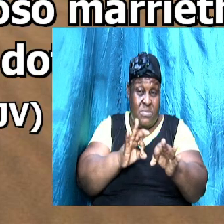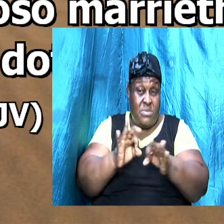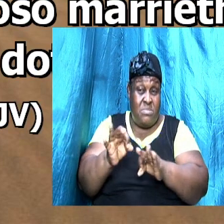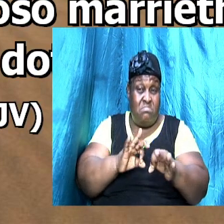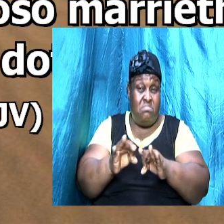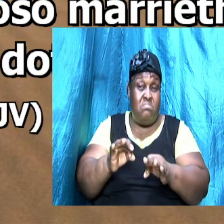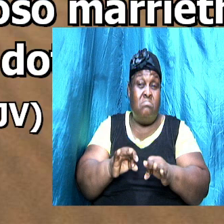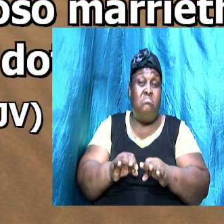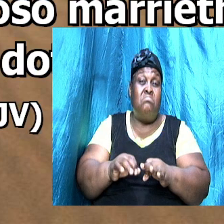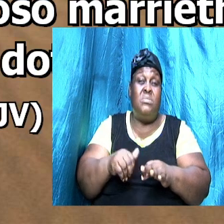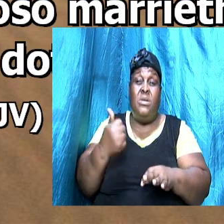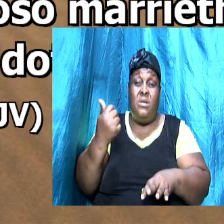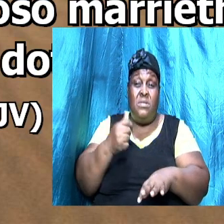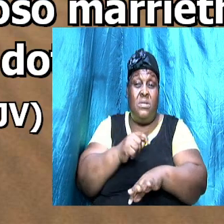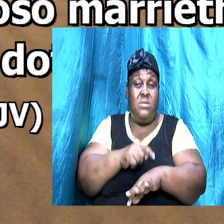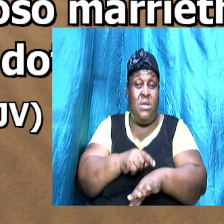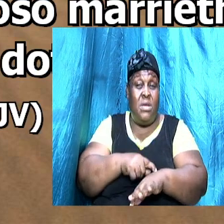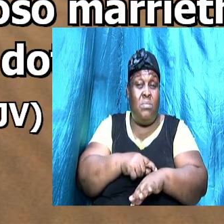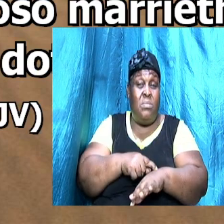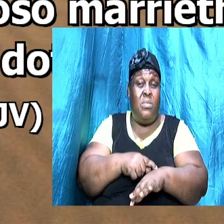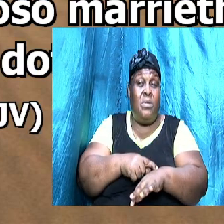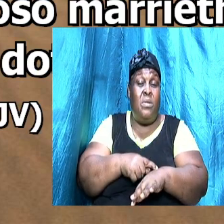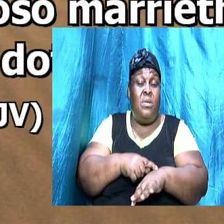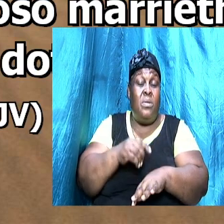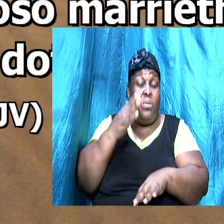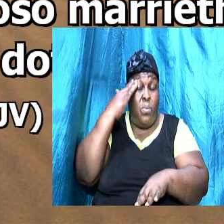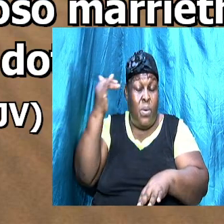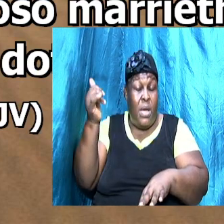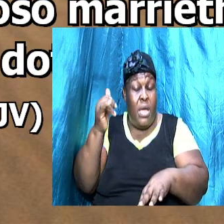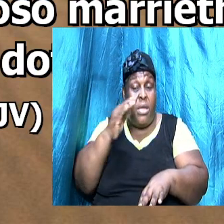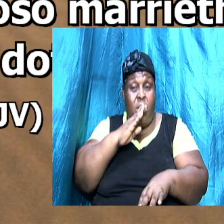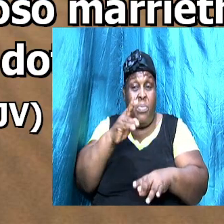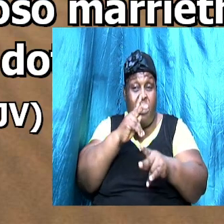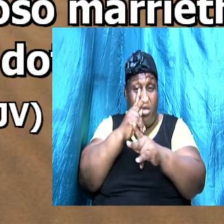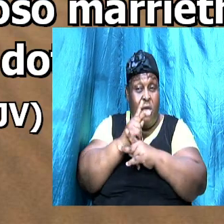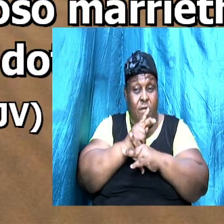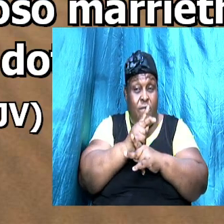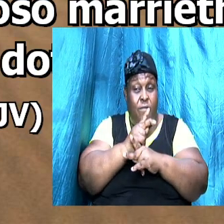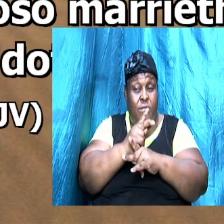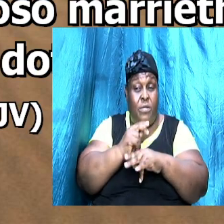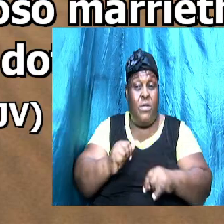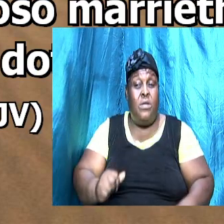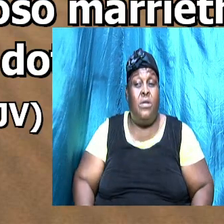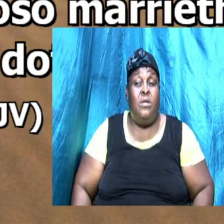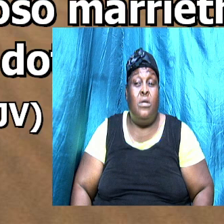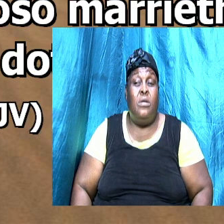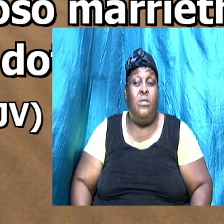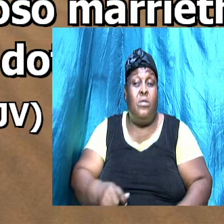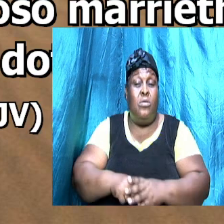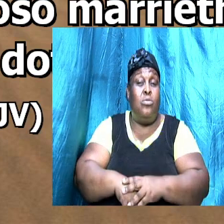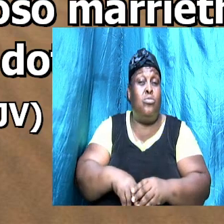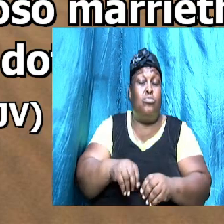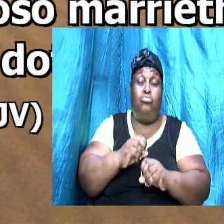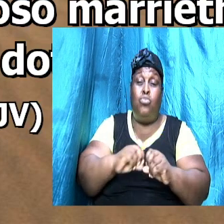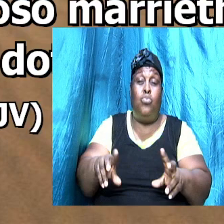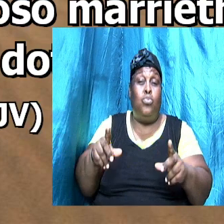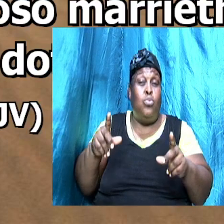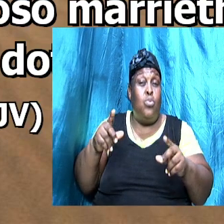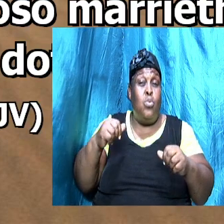time why this is so heinous and why you have to be careful that we don't engage in sex outside of